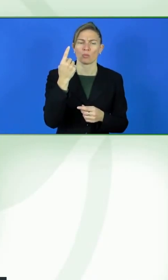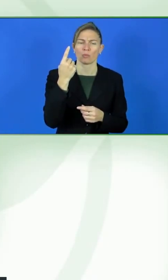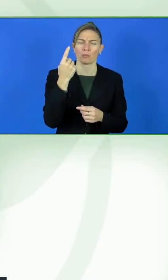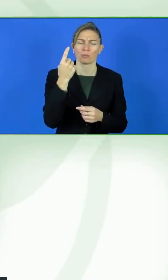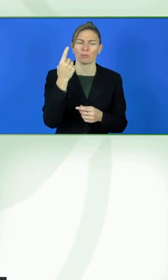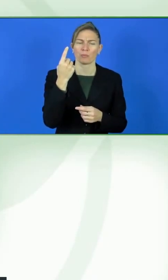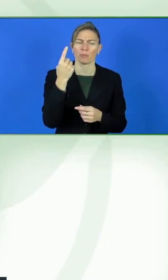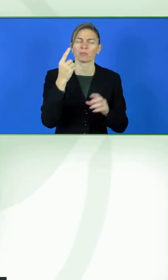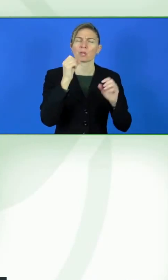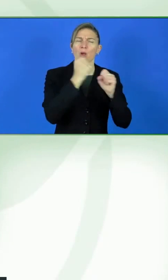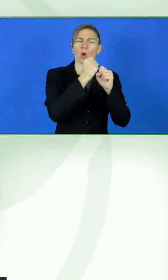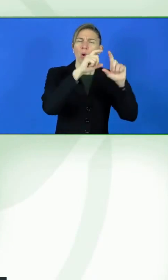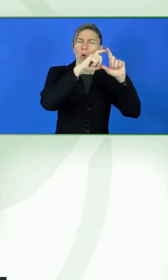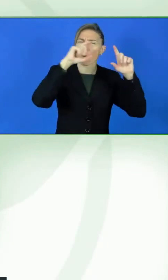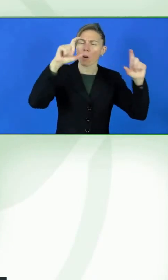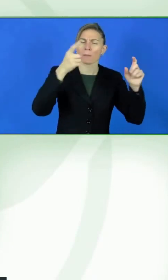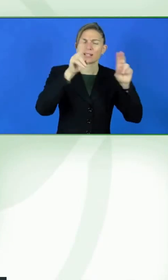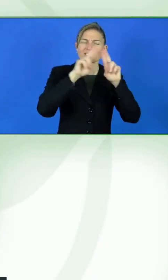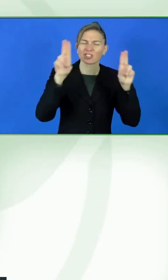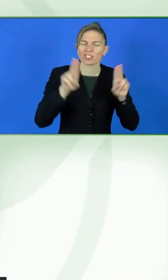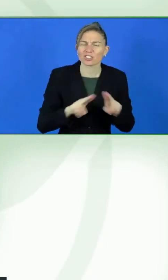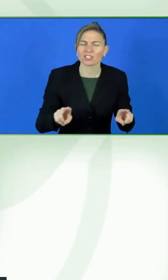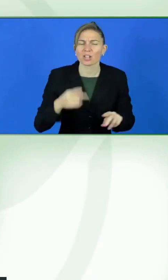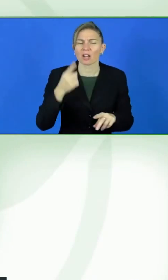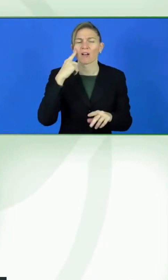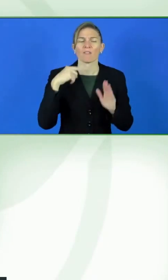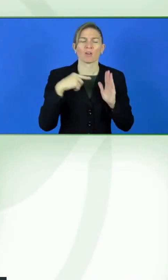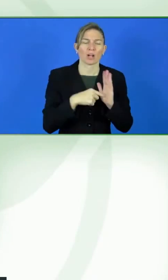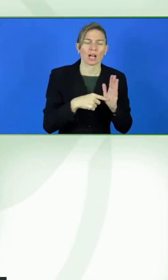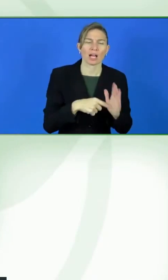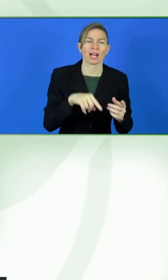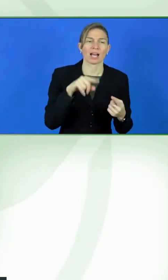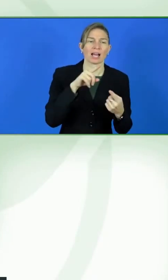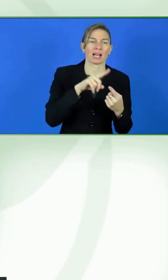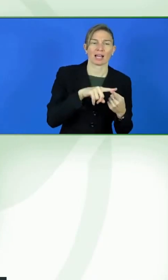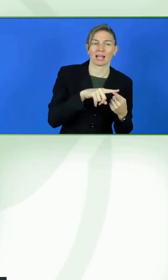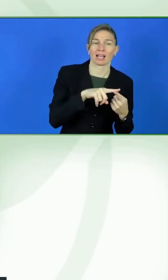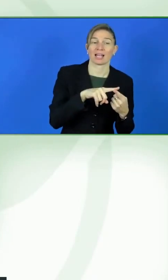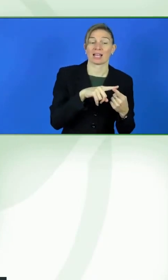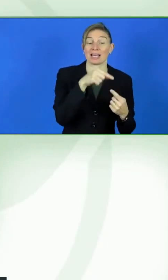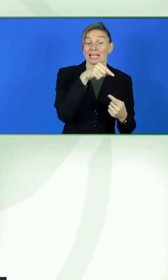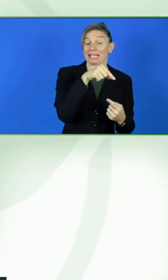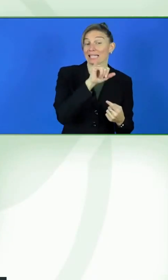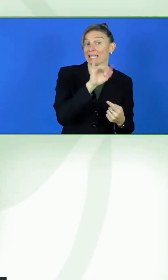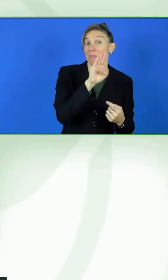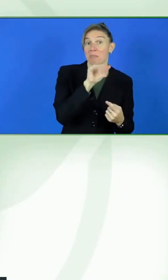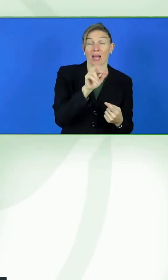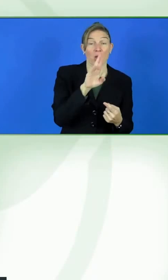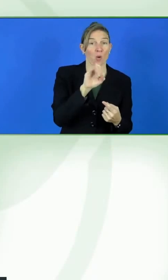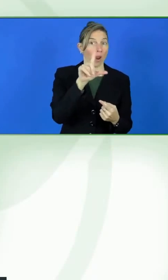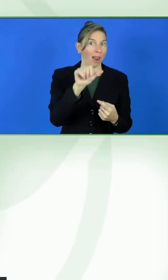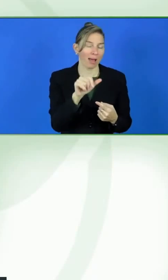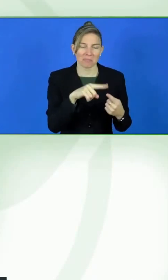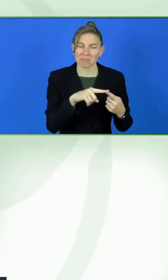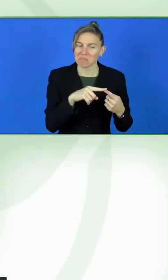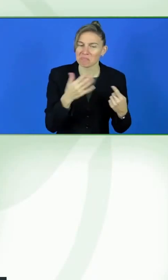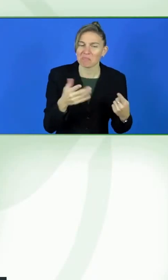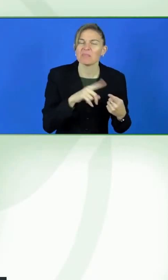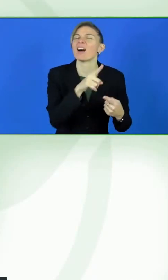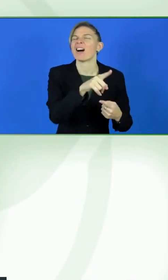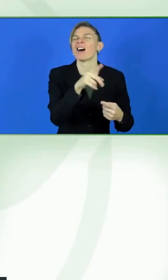companies, like, for instance, Iberdrola is one of them, and it provides the electricity and